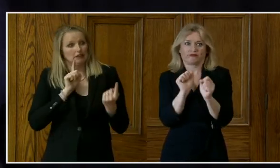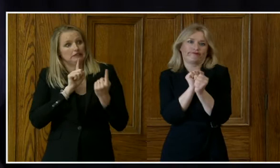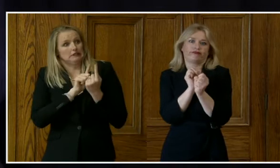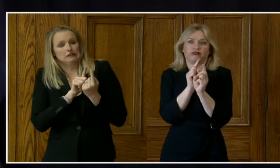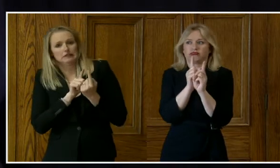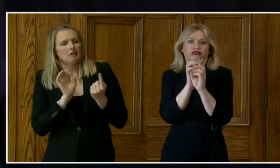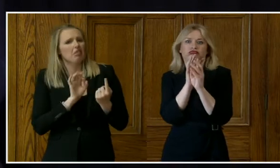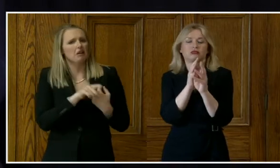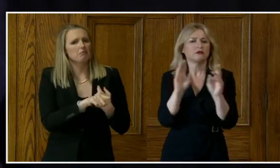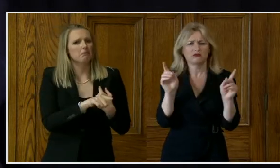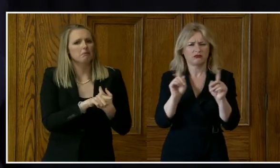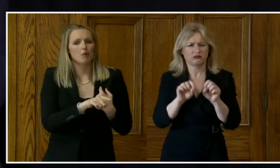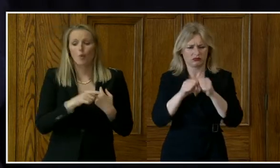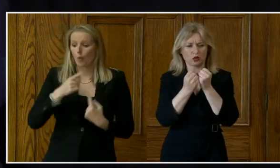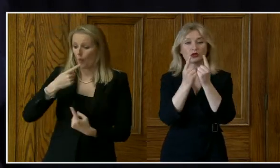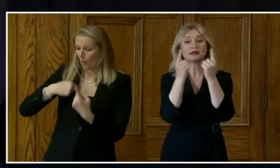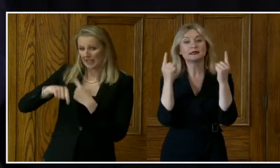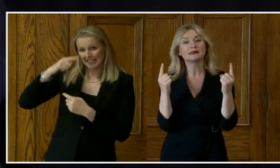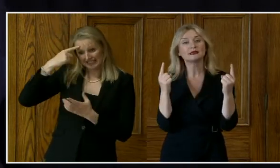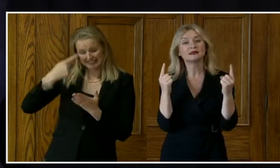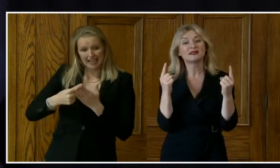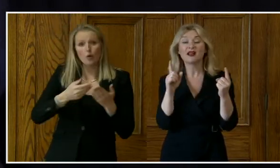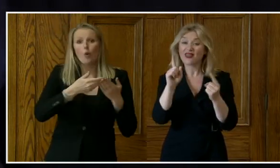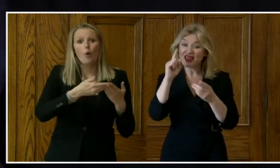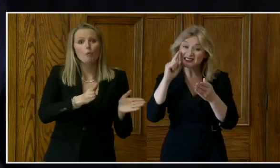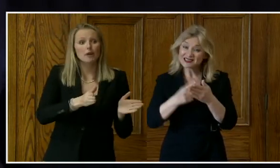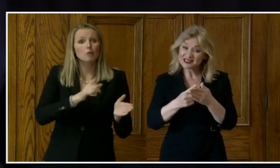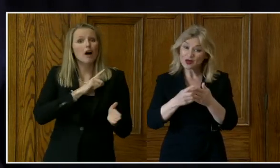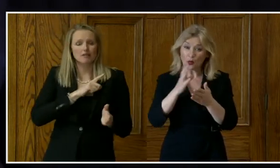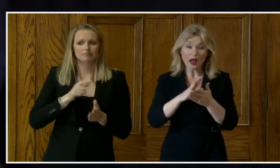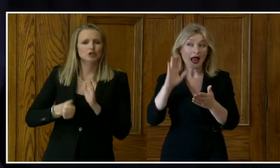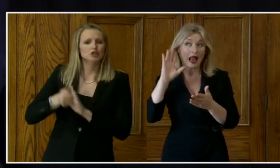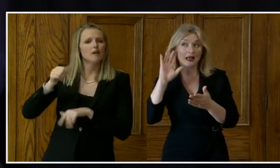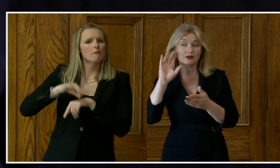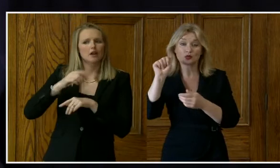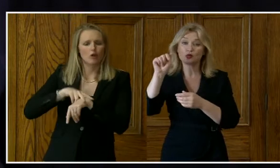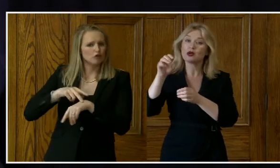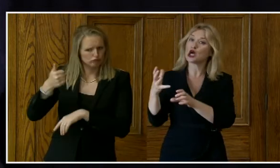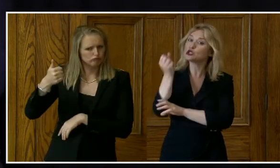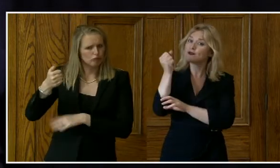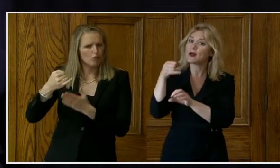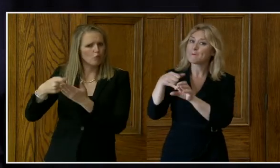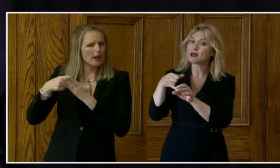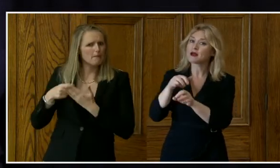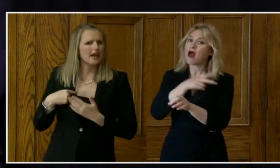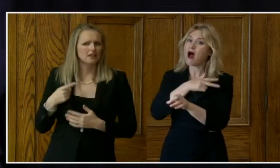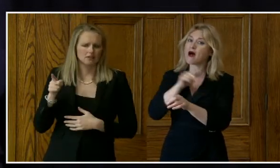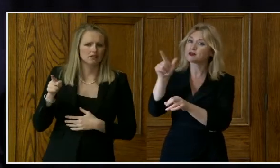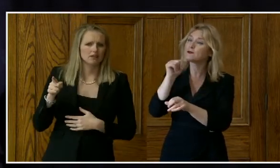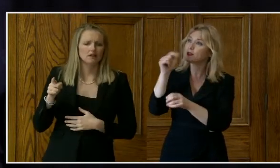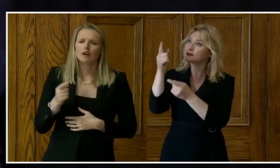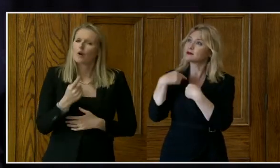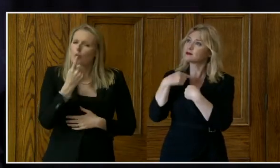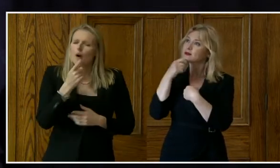decision, a decision which was recommended by the chief medical officer, I might add. Now, you do raise a point which has